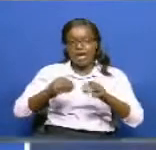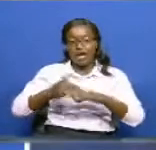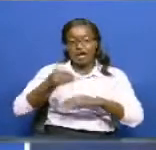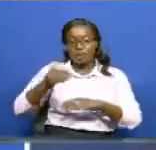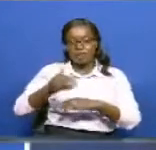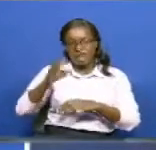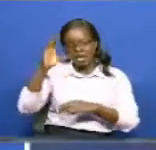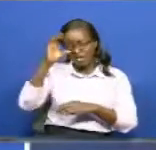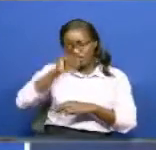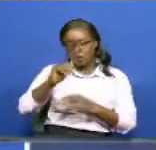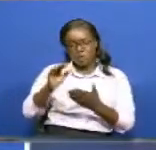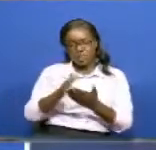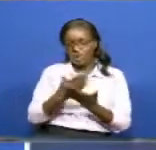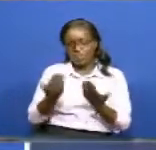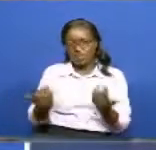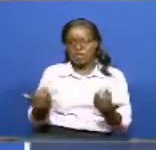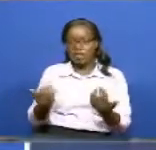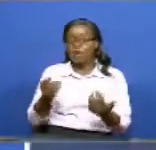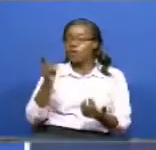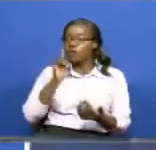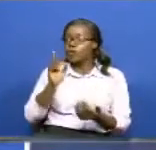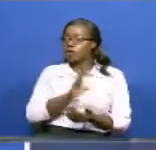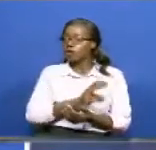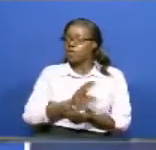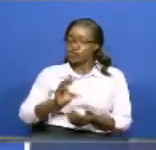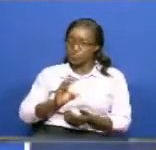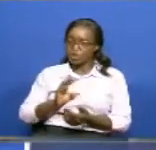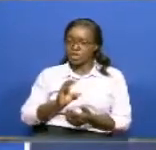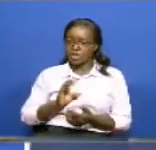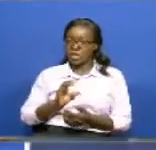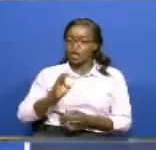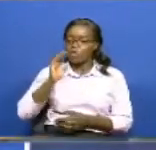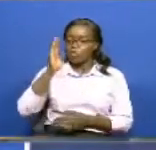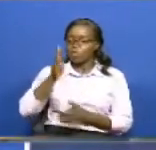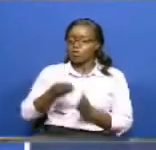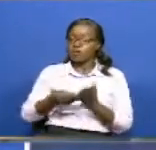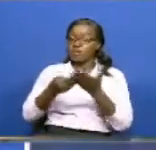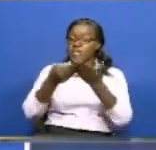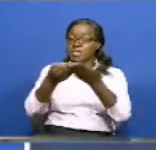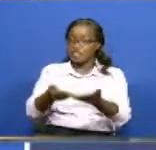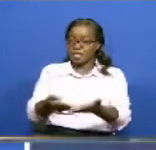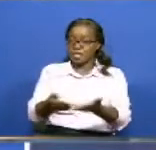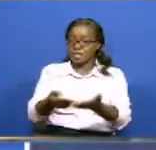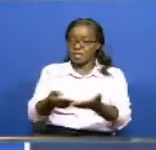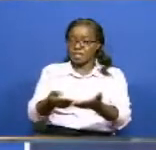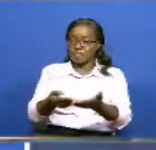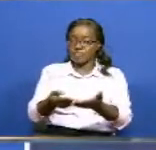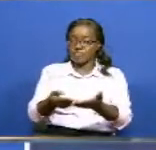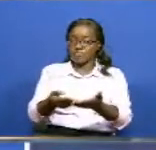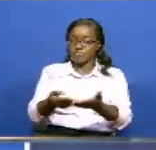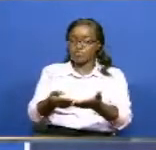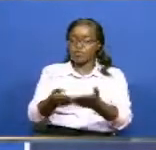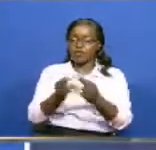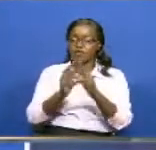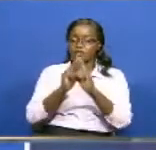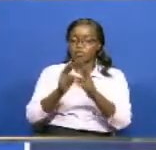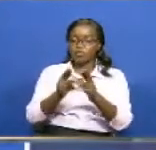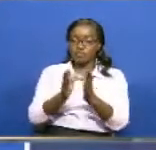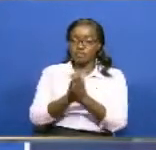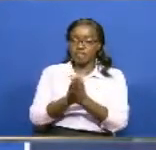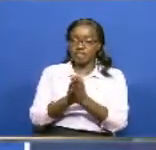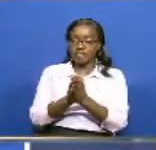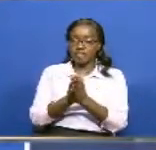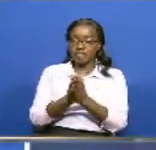simulations. Tomorrow, the committee will be presenting its findings and